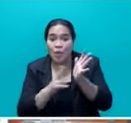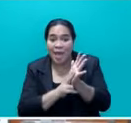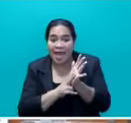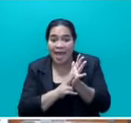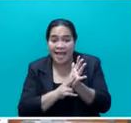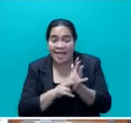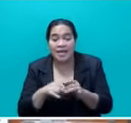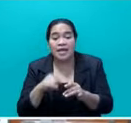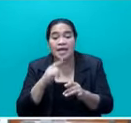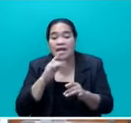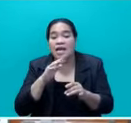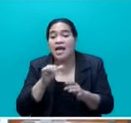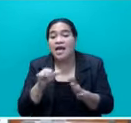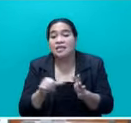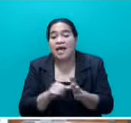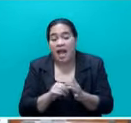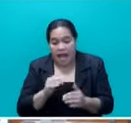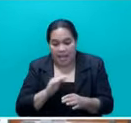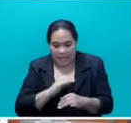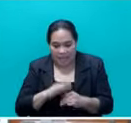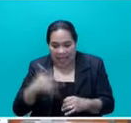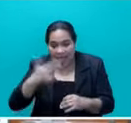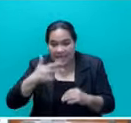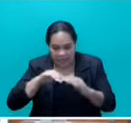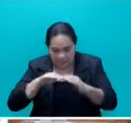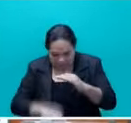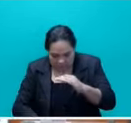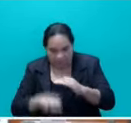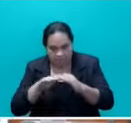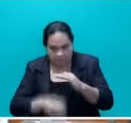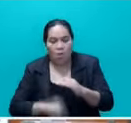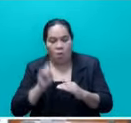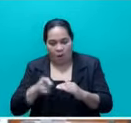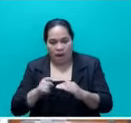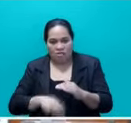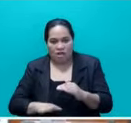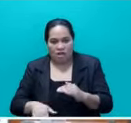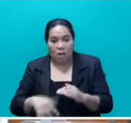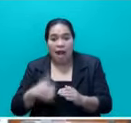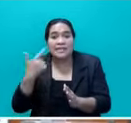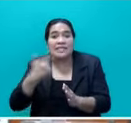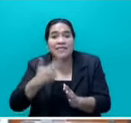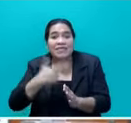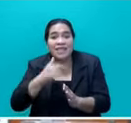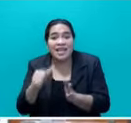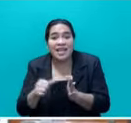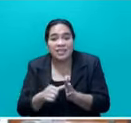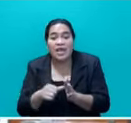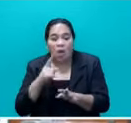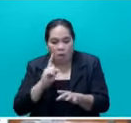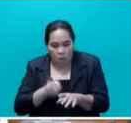person is a child until they reach the age of 18. They are 17-year-olds who've actually